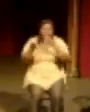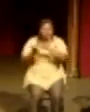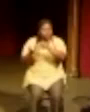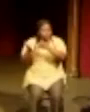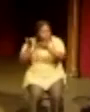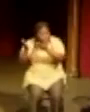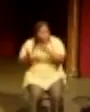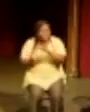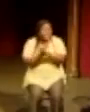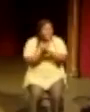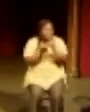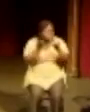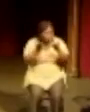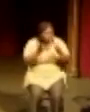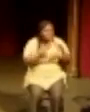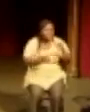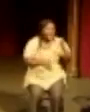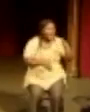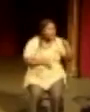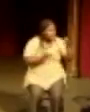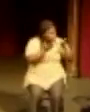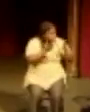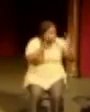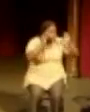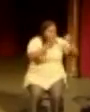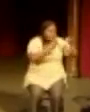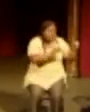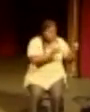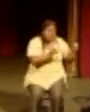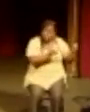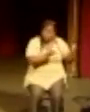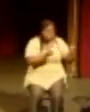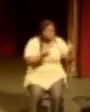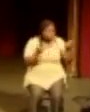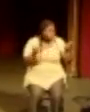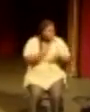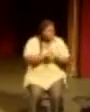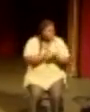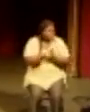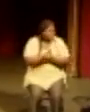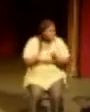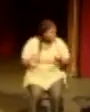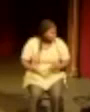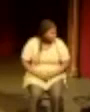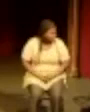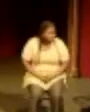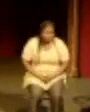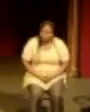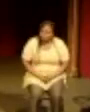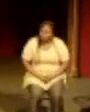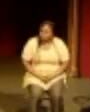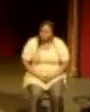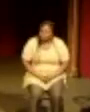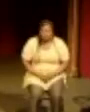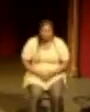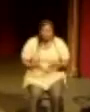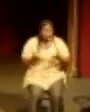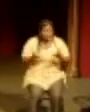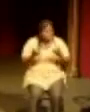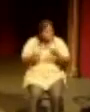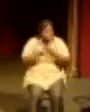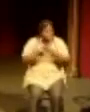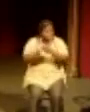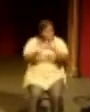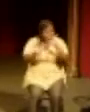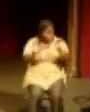services, administrative services, the president's office. I thought what I would do today is share a number of pictures from